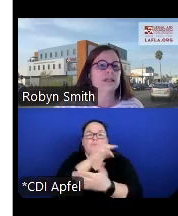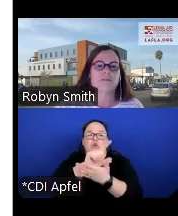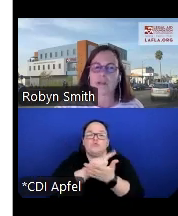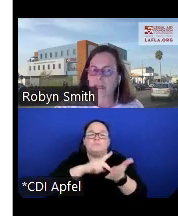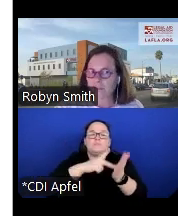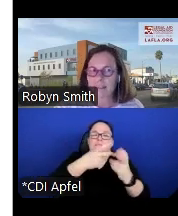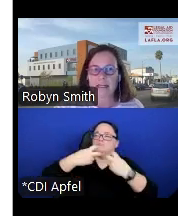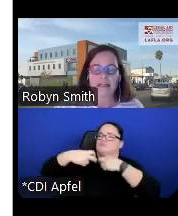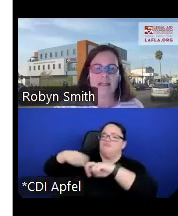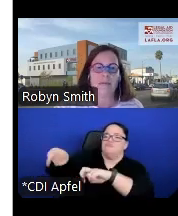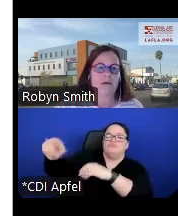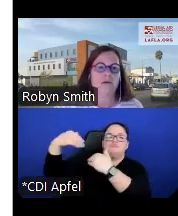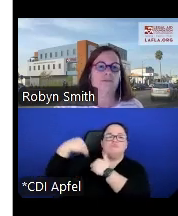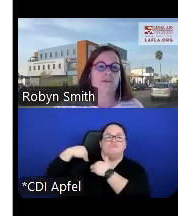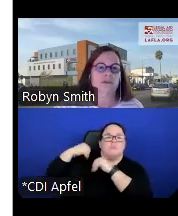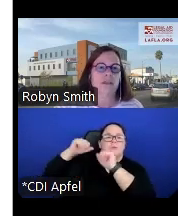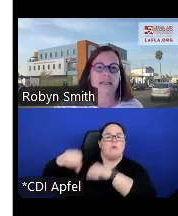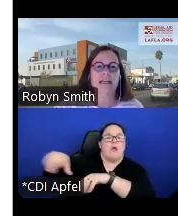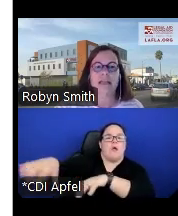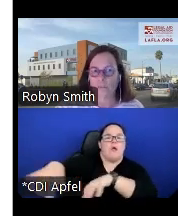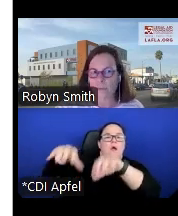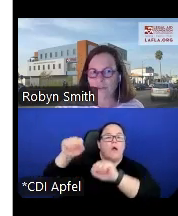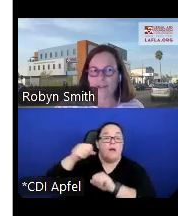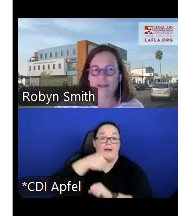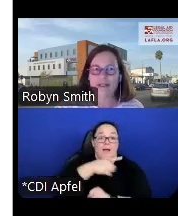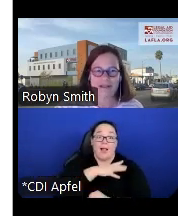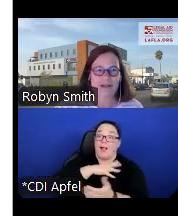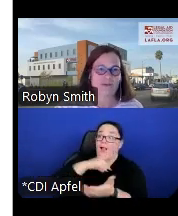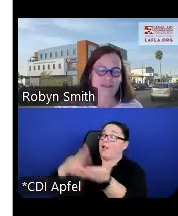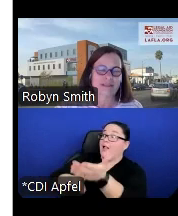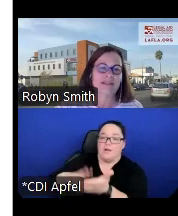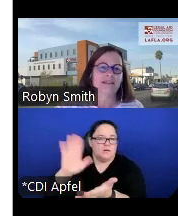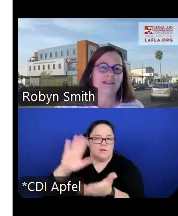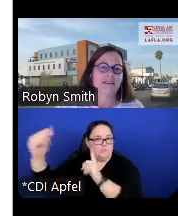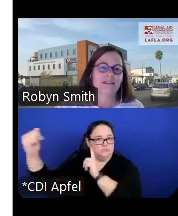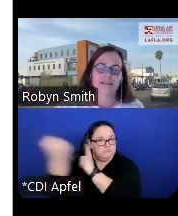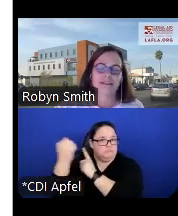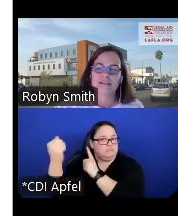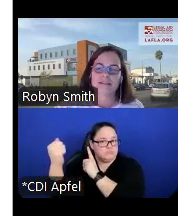You should never have to sign a power of attorney to get help on your student loans.